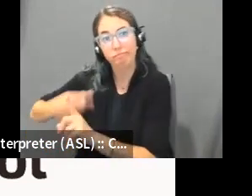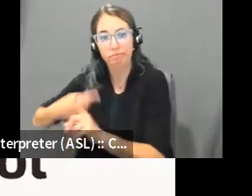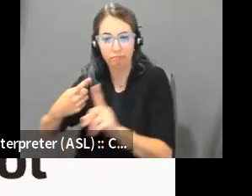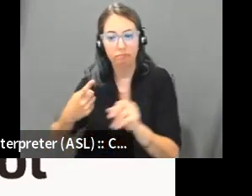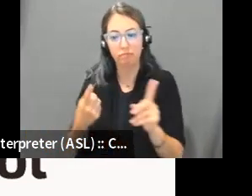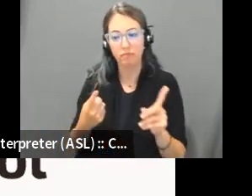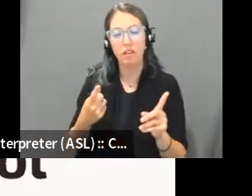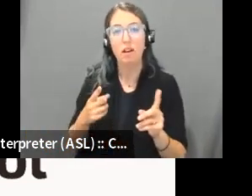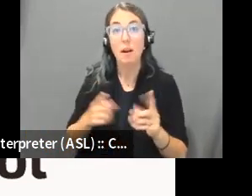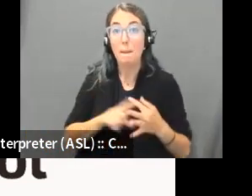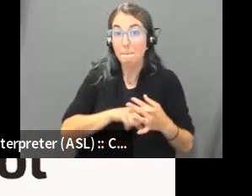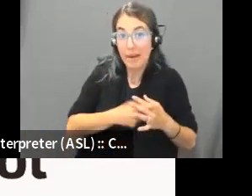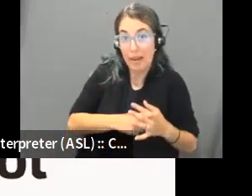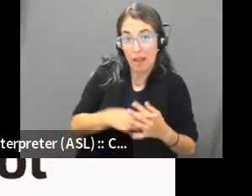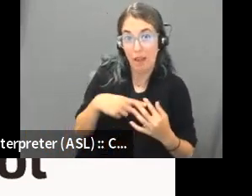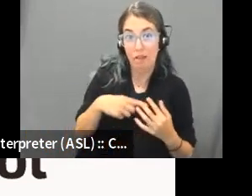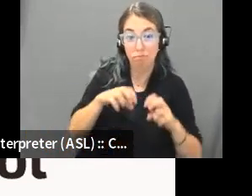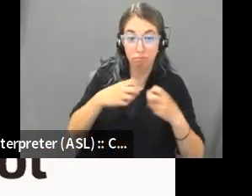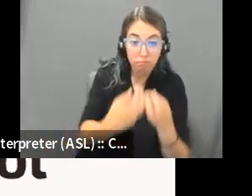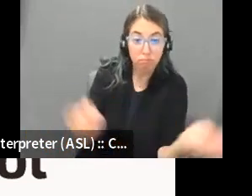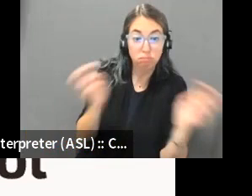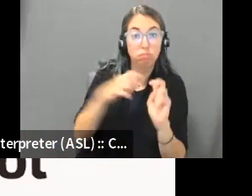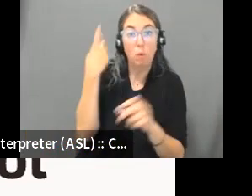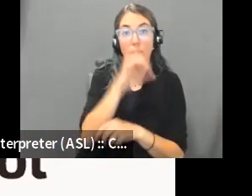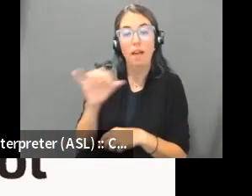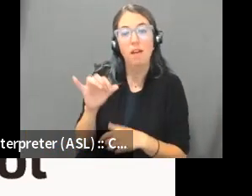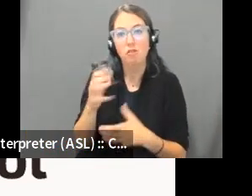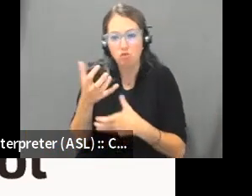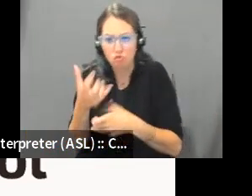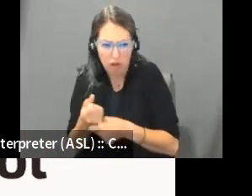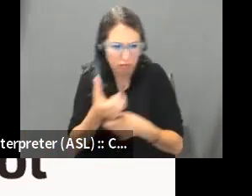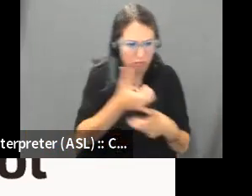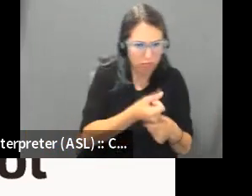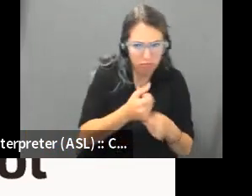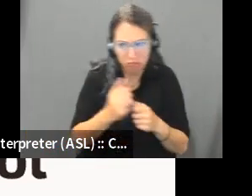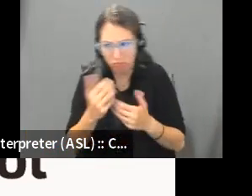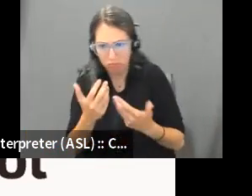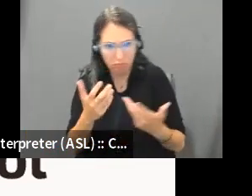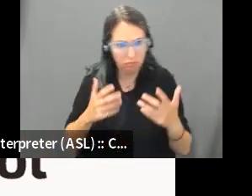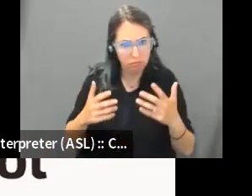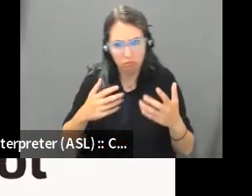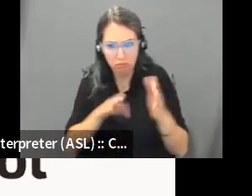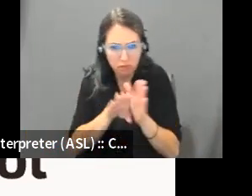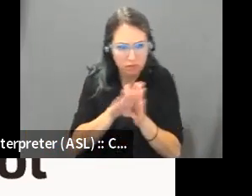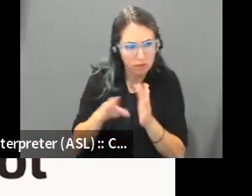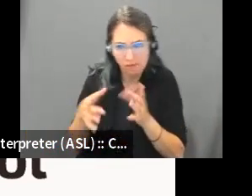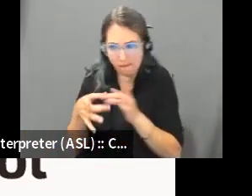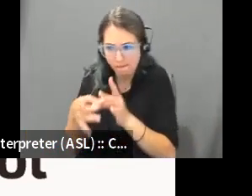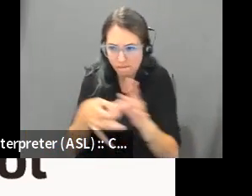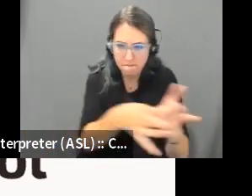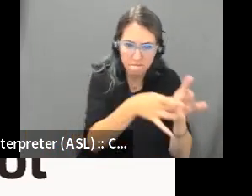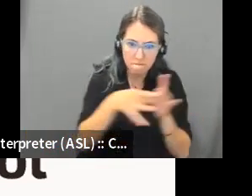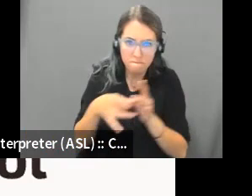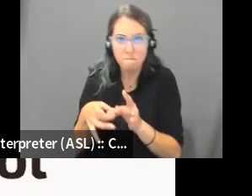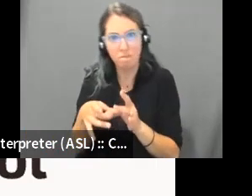and in coordination between members. The Vital Village staff took a step back, and work group community leaders ended